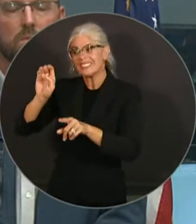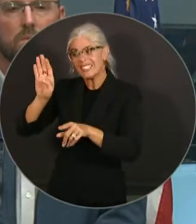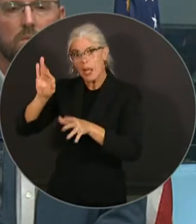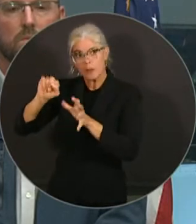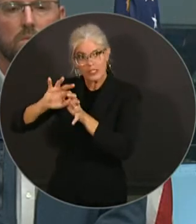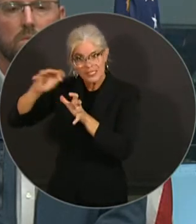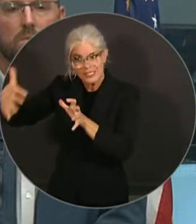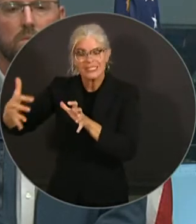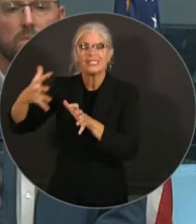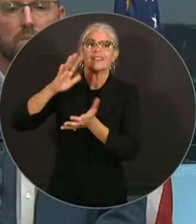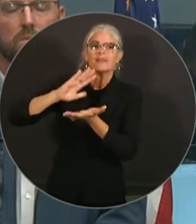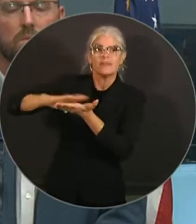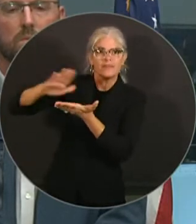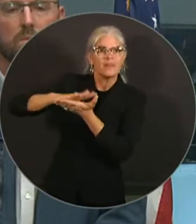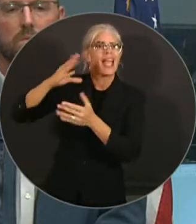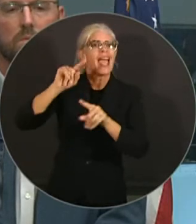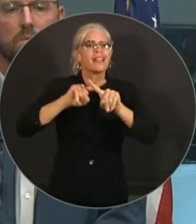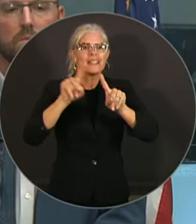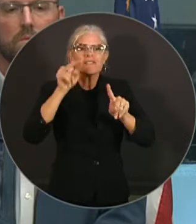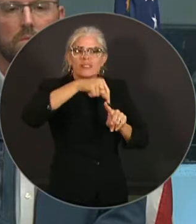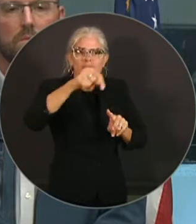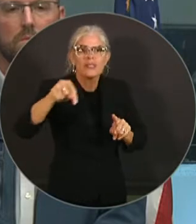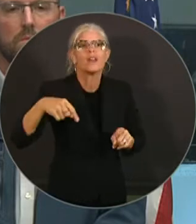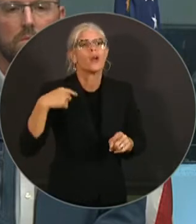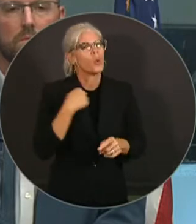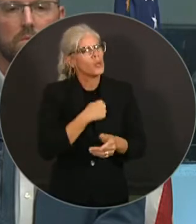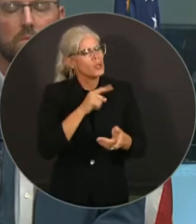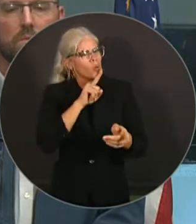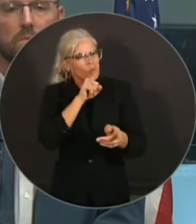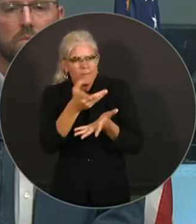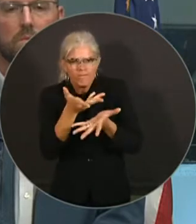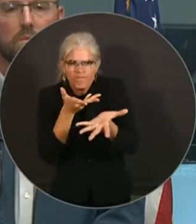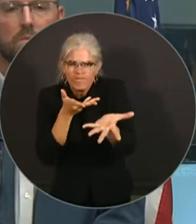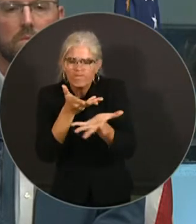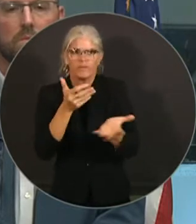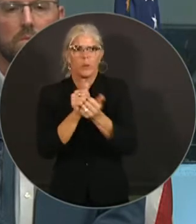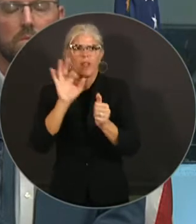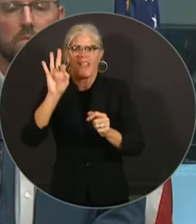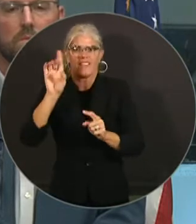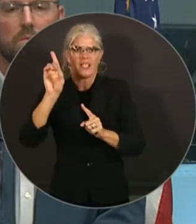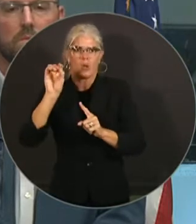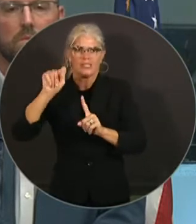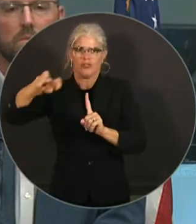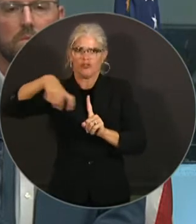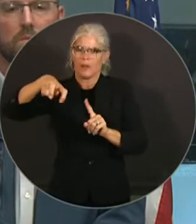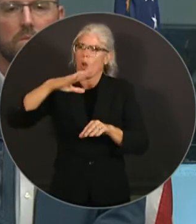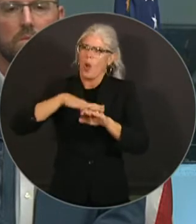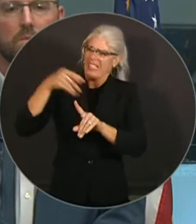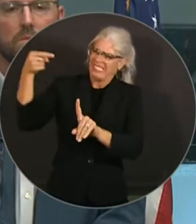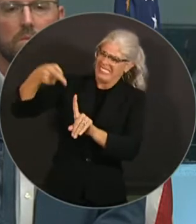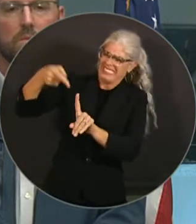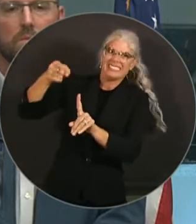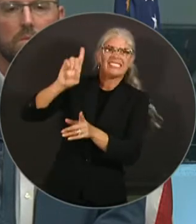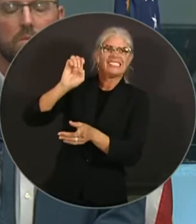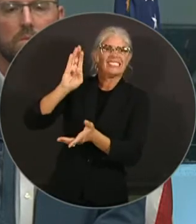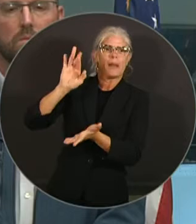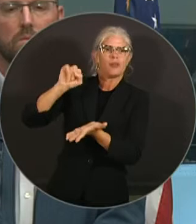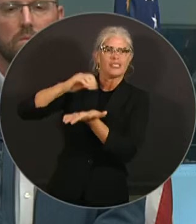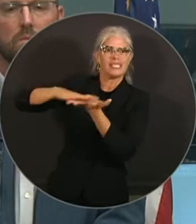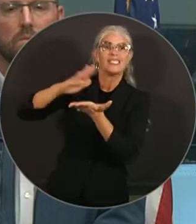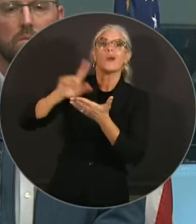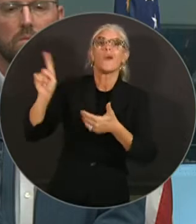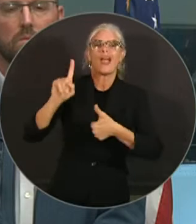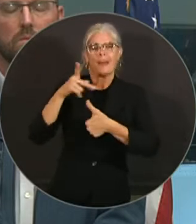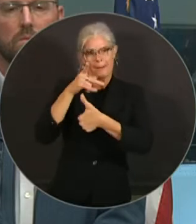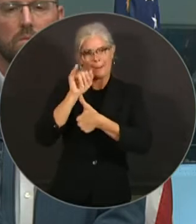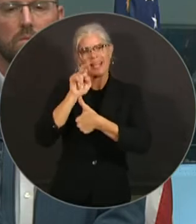I can tell you that we've worked very diligently with the Department of Transportation on debris removal, particularly in Pinellas County. The governor mentioned earlier a scenario